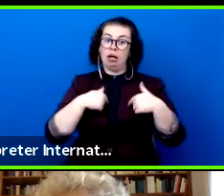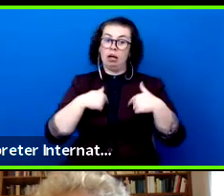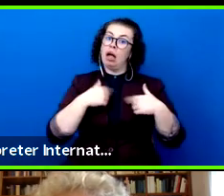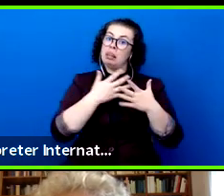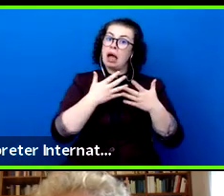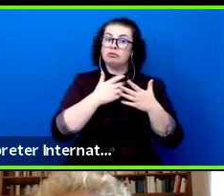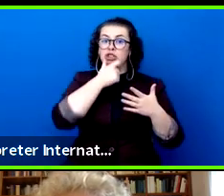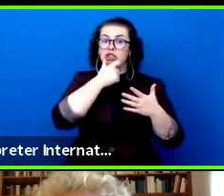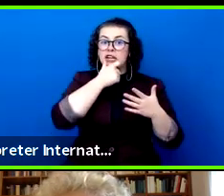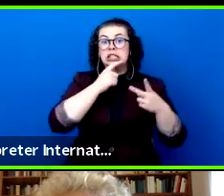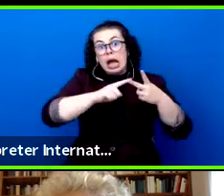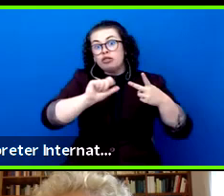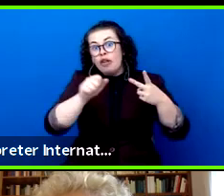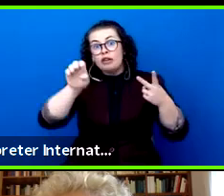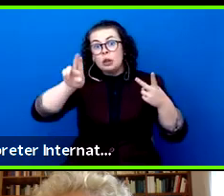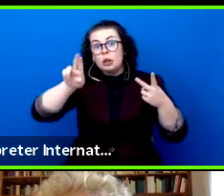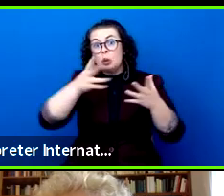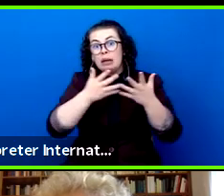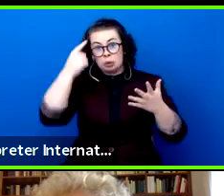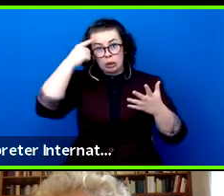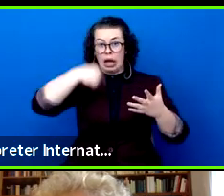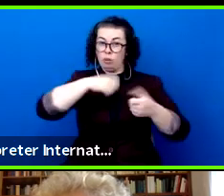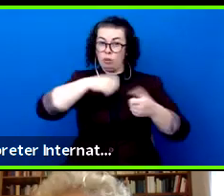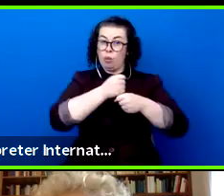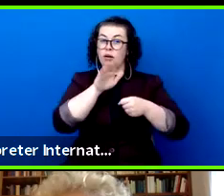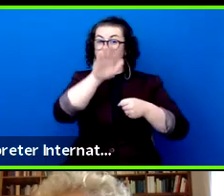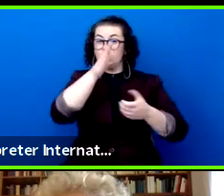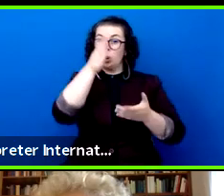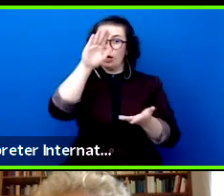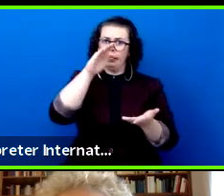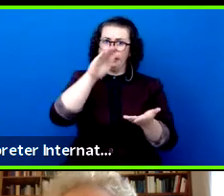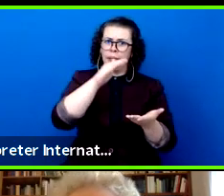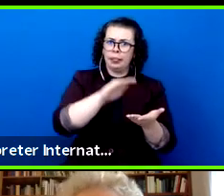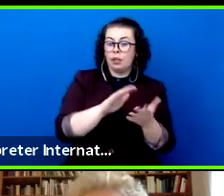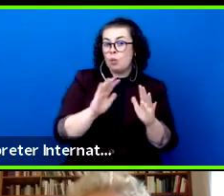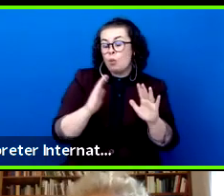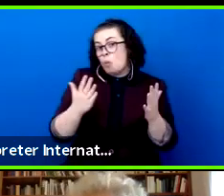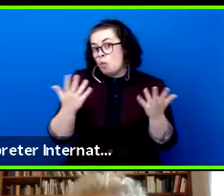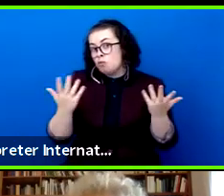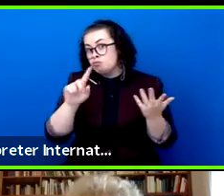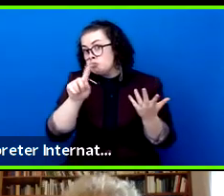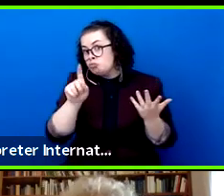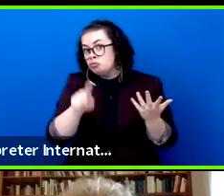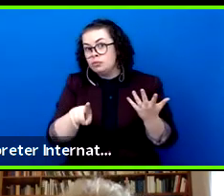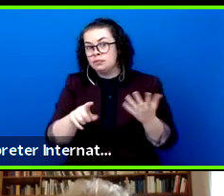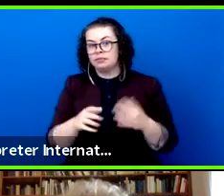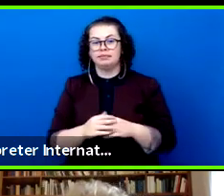Who wants to take this question? Anybody? Dirbal, we have